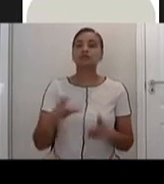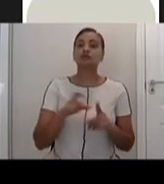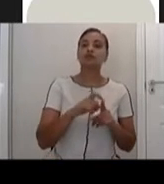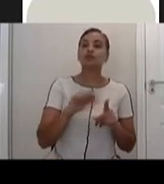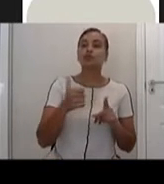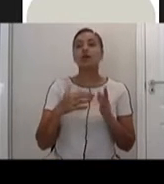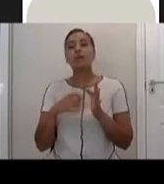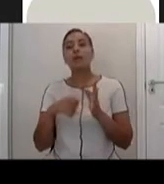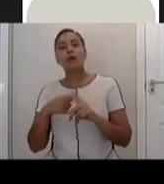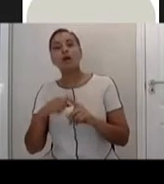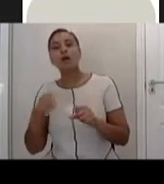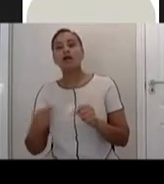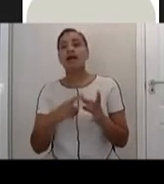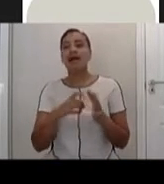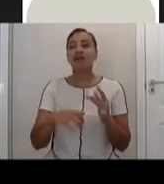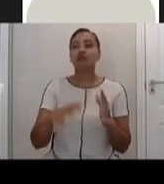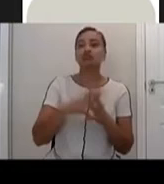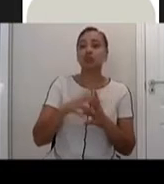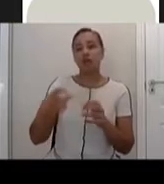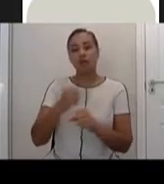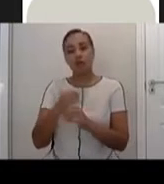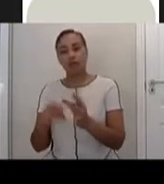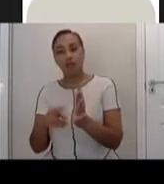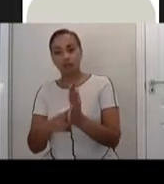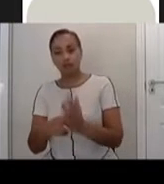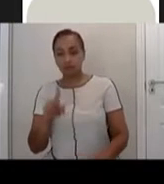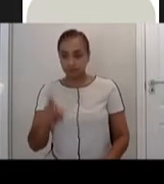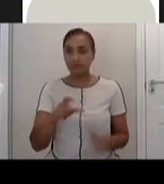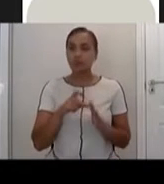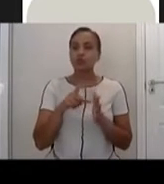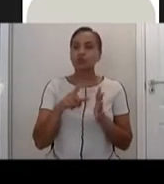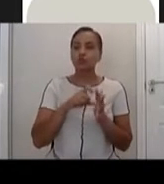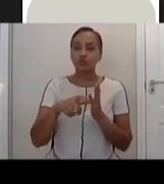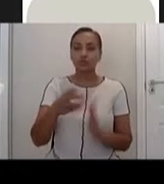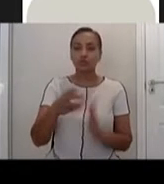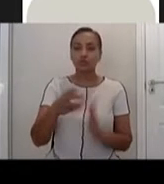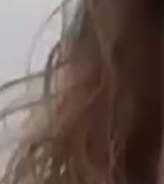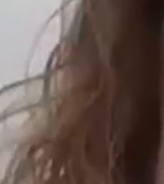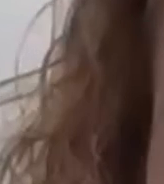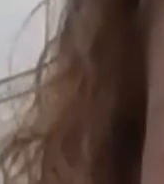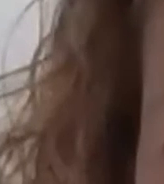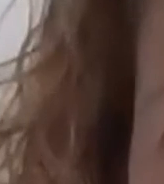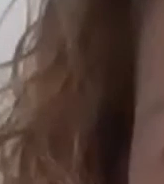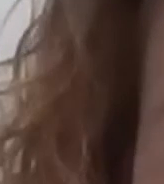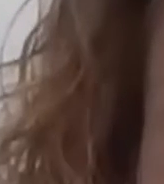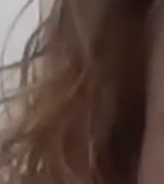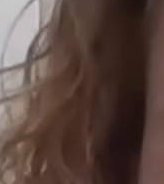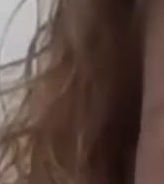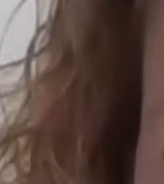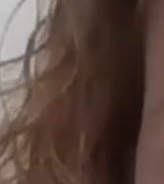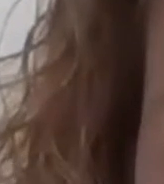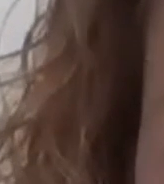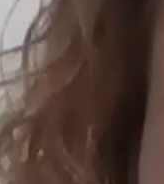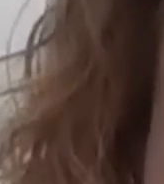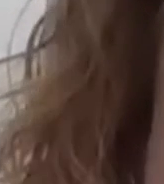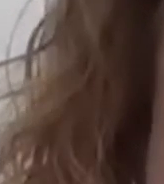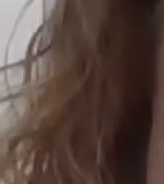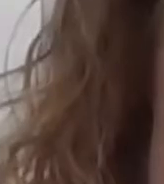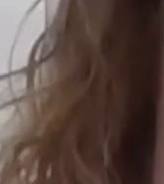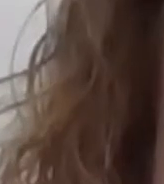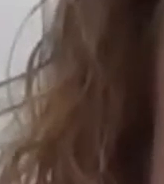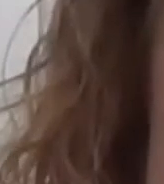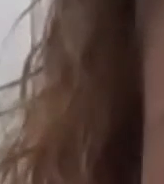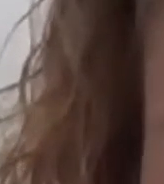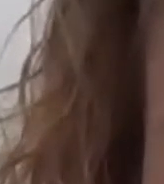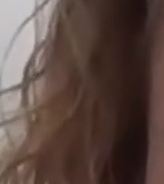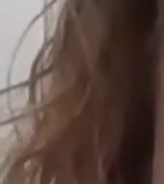Andrew and Glenn. So Dudu. Hi, my name is Dudu Shah Arami. I'm a consultant in public health, and I